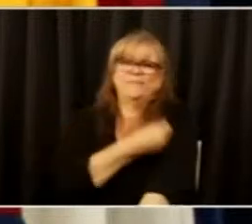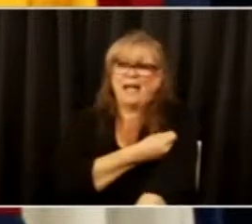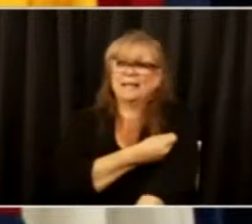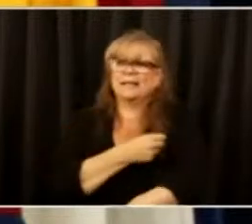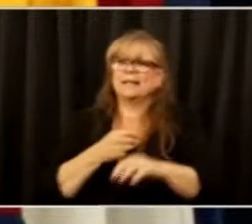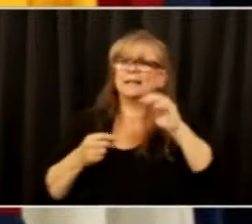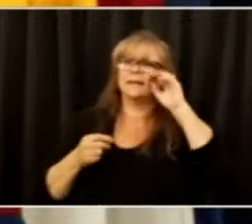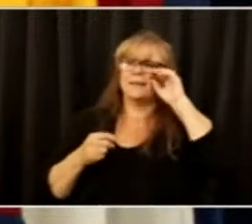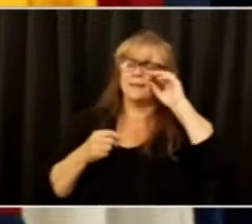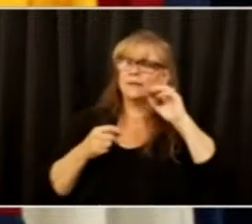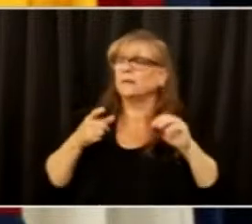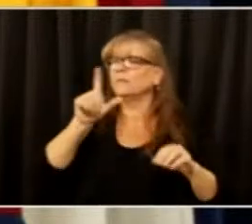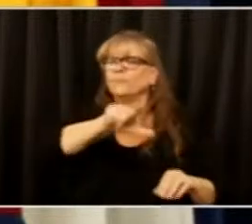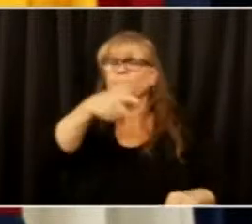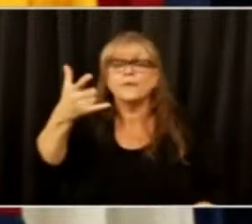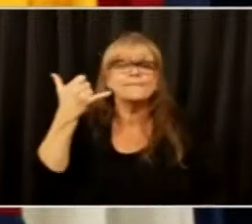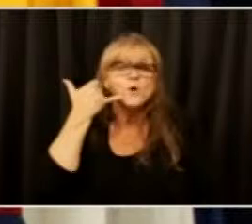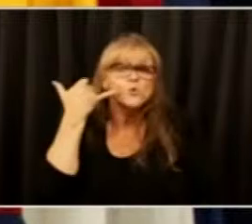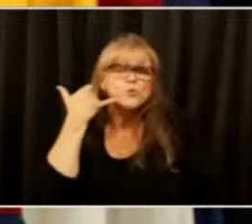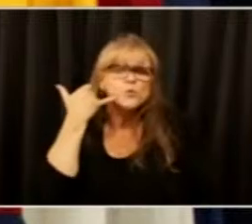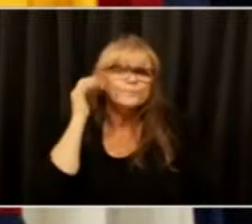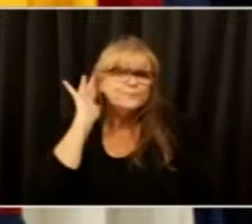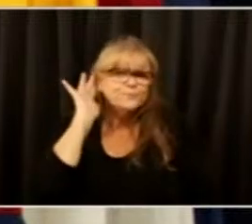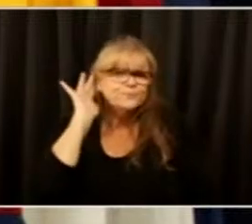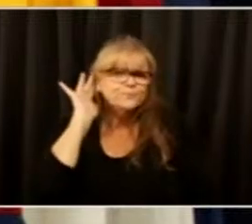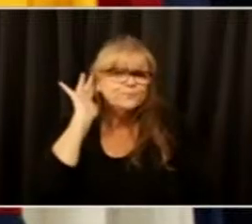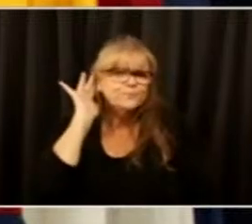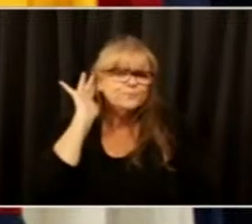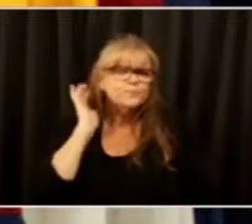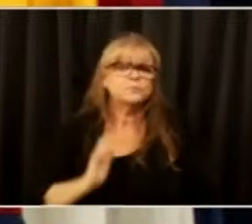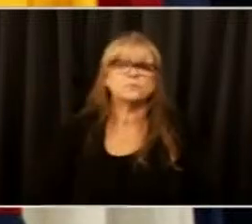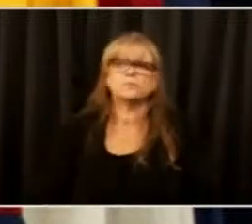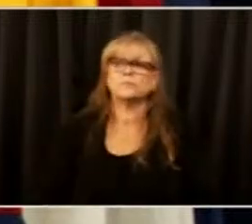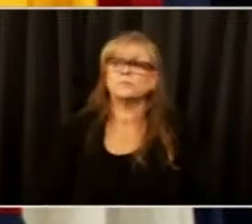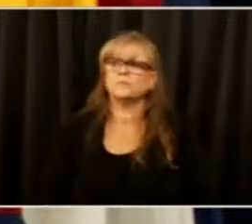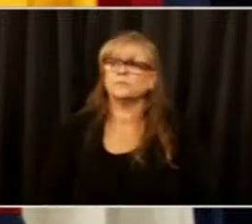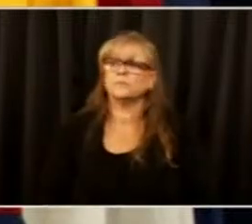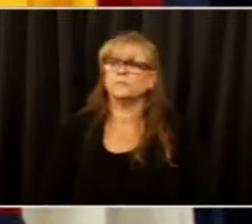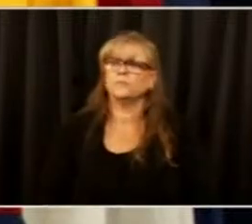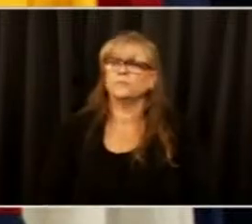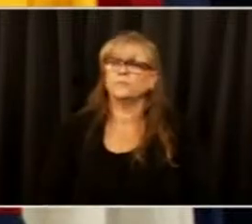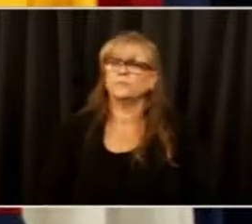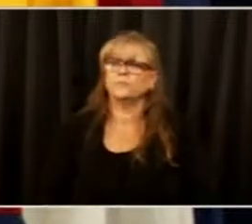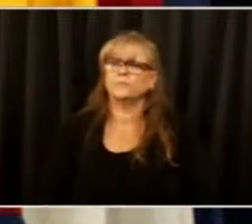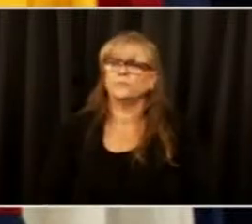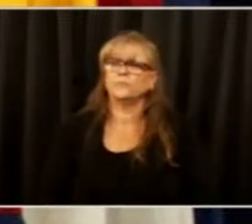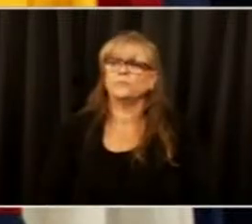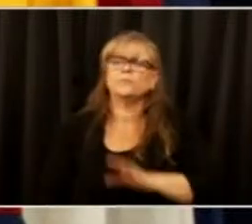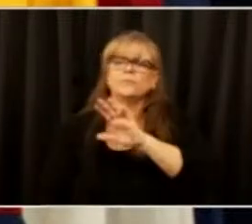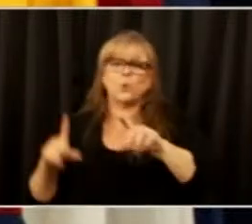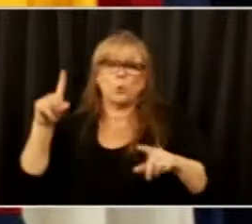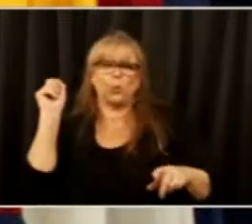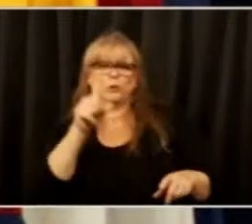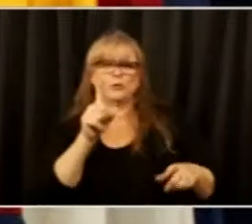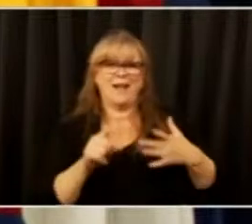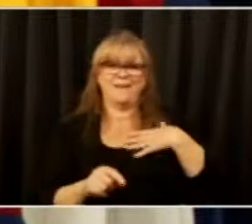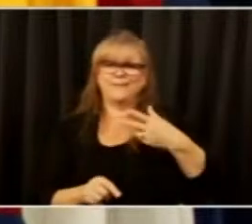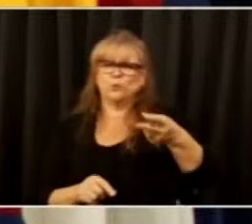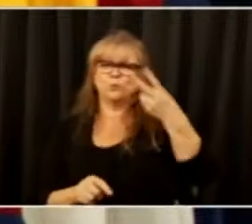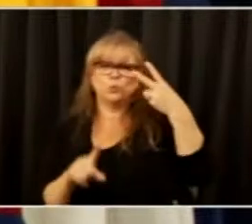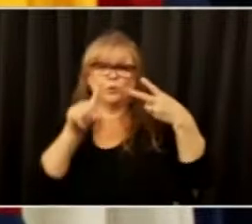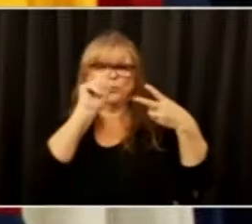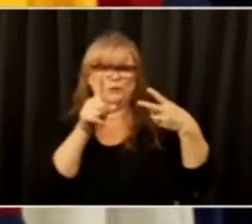Hi, Governor. Seth from the Gazette. 2 questions. One, can you talk a bit about why the change to the dose